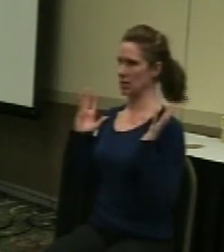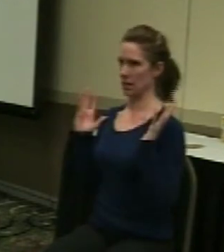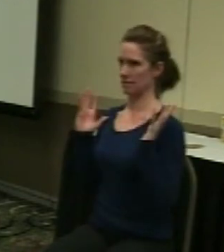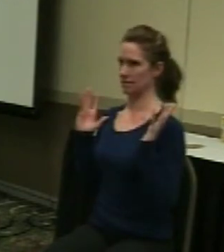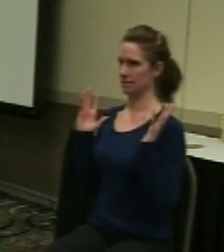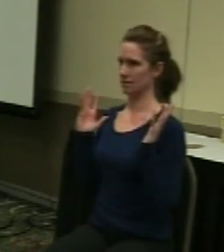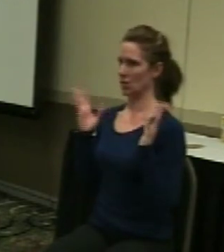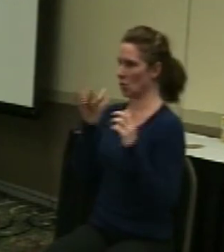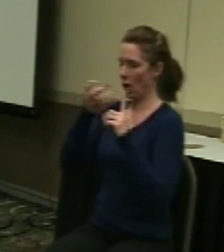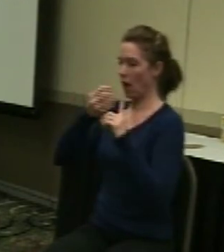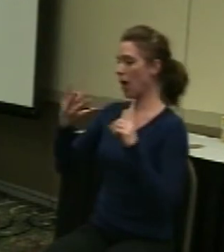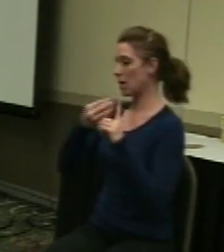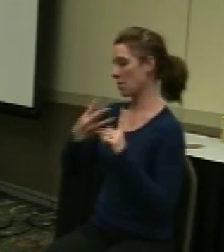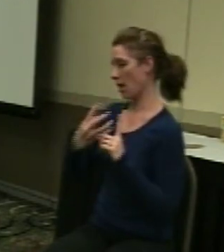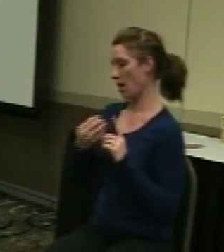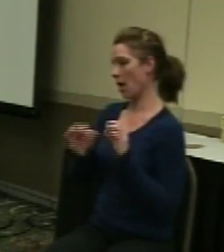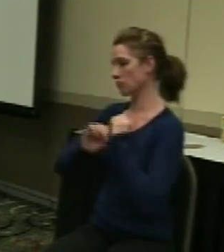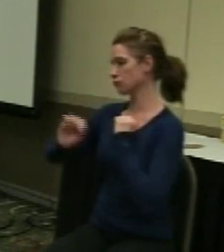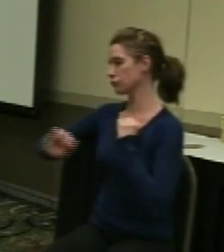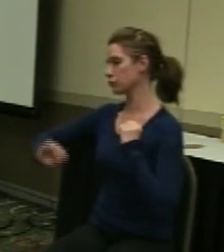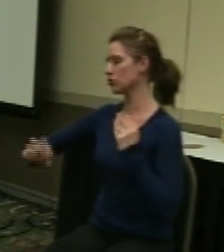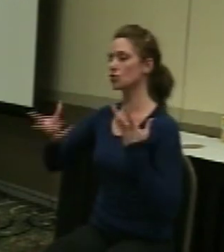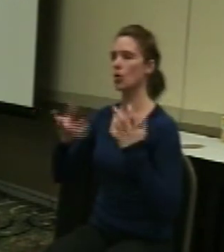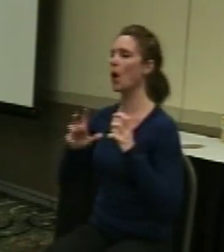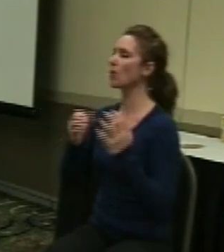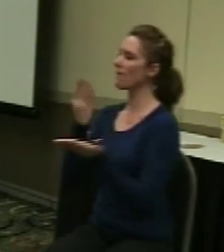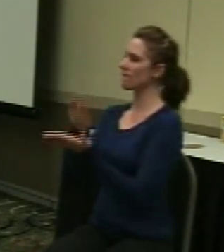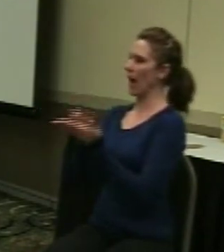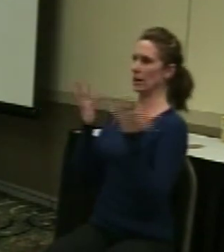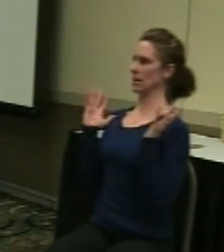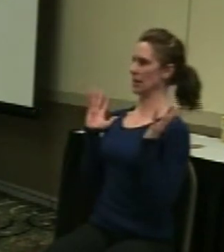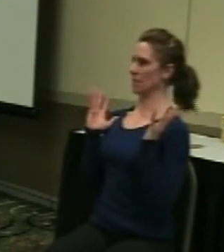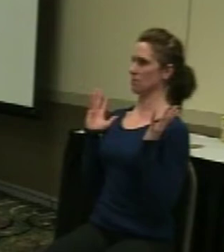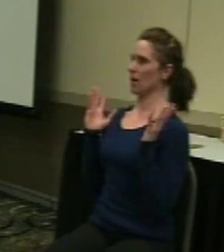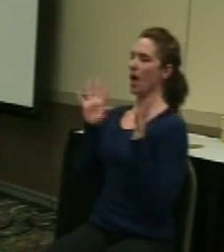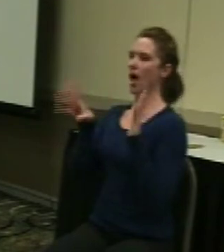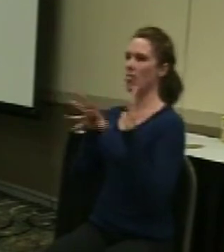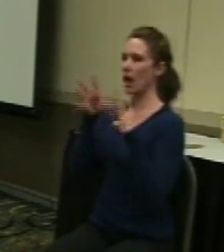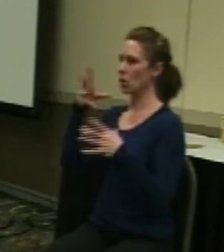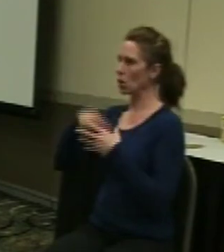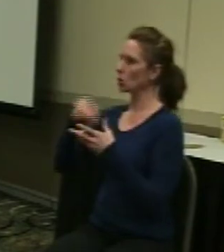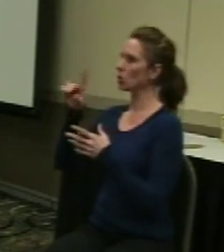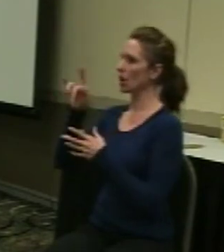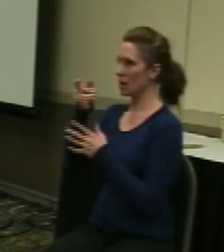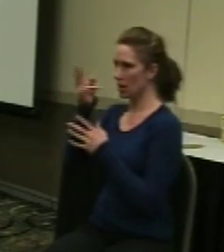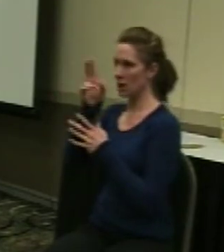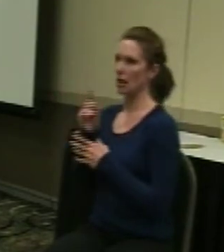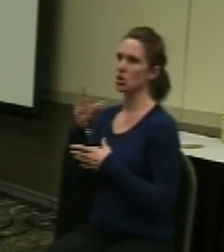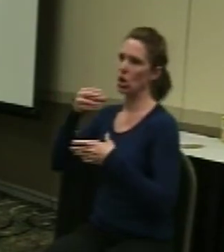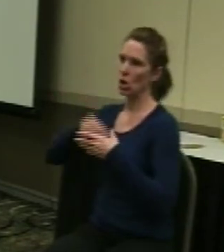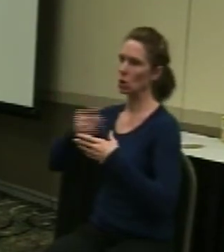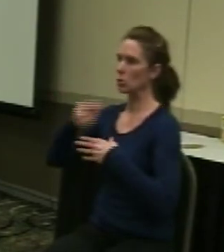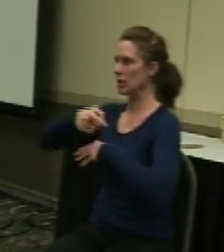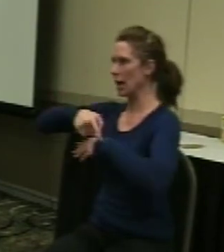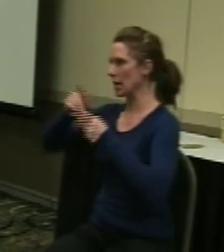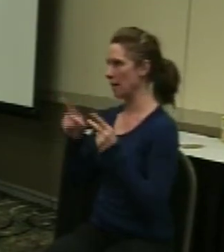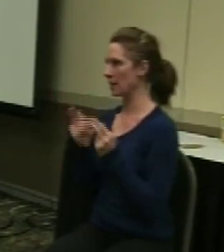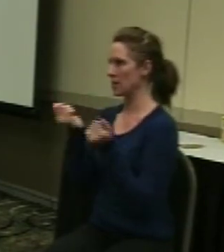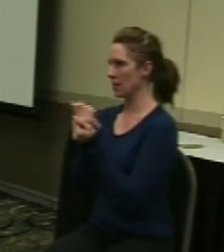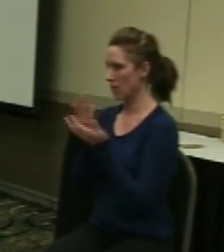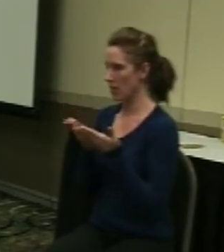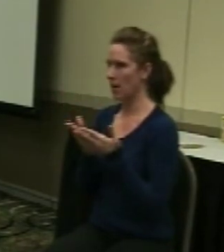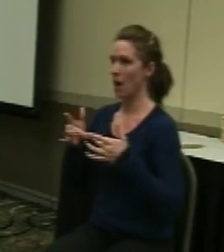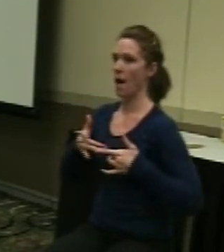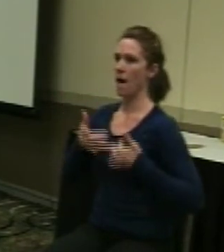then also put a legend with all of those kinds of things. Include the date and the time and the place and everything else. Event